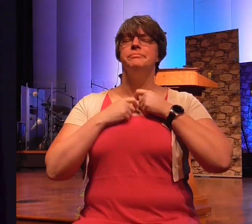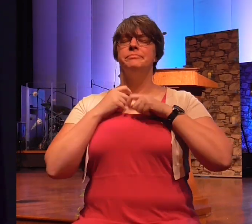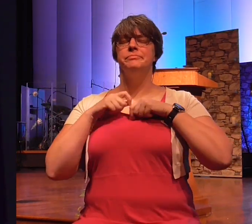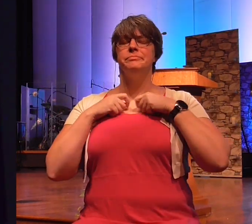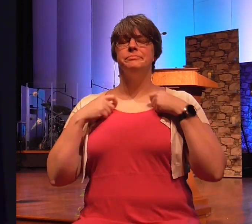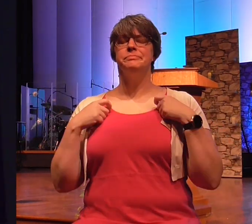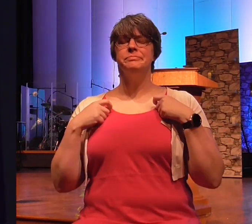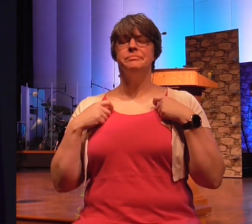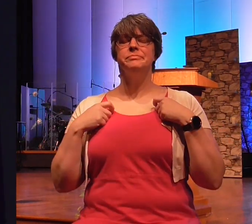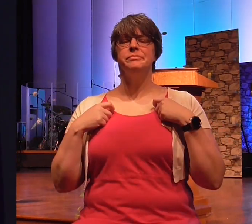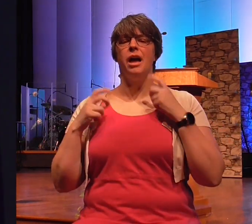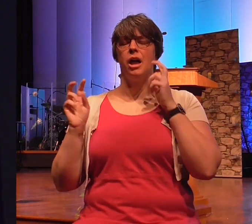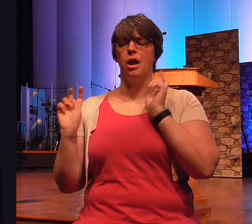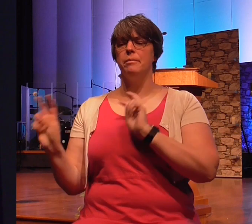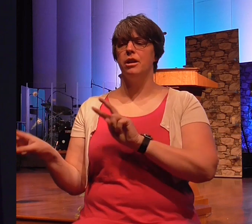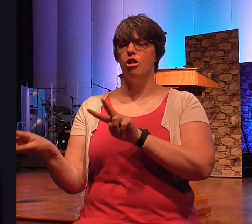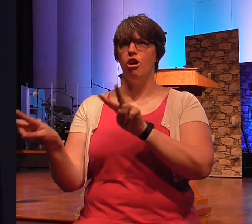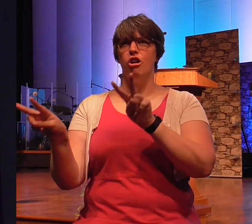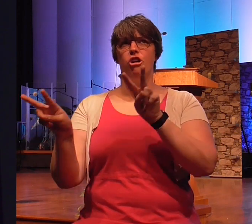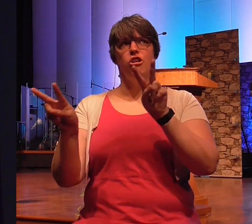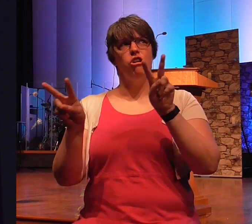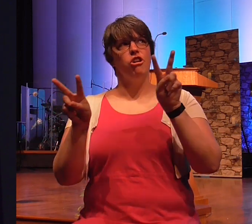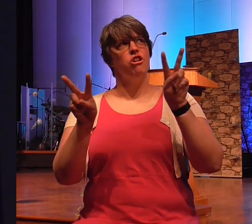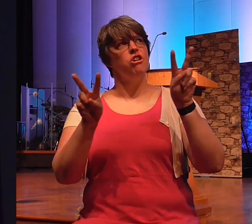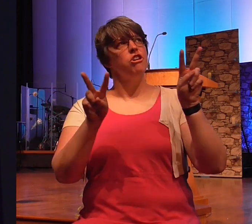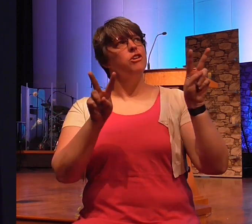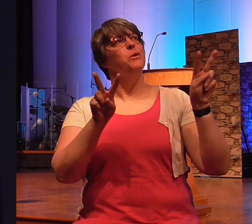around. Well, the sky is